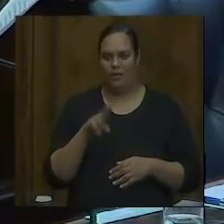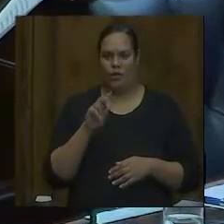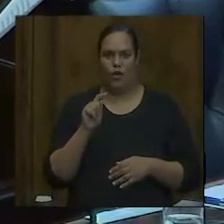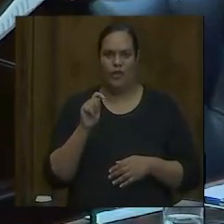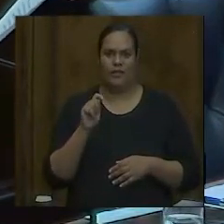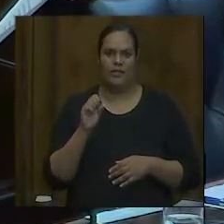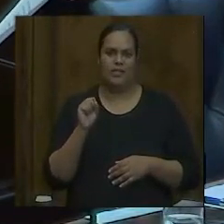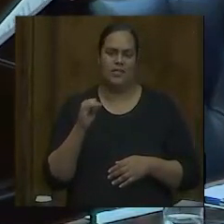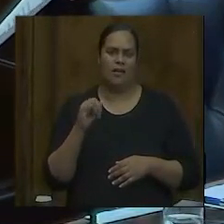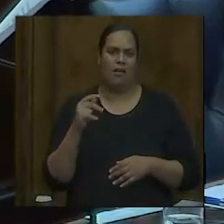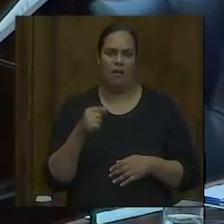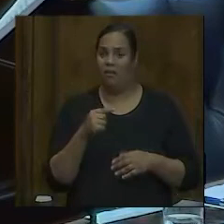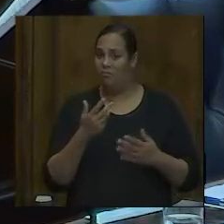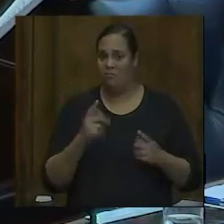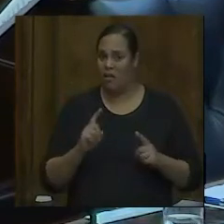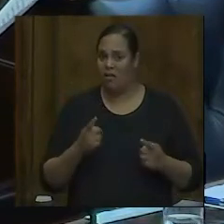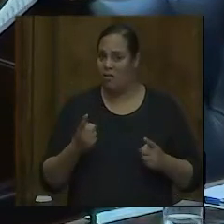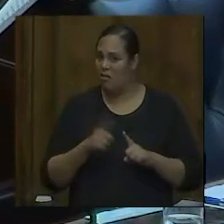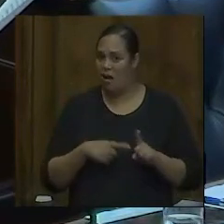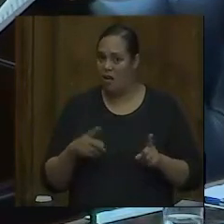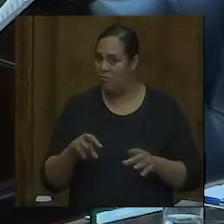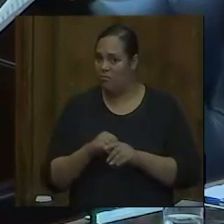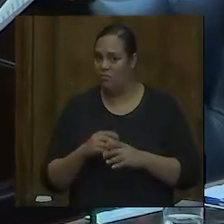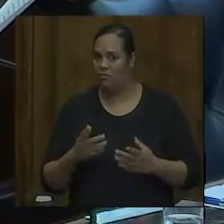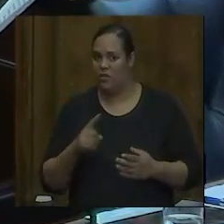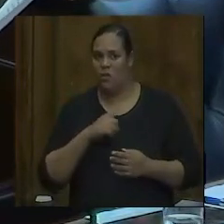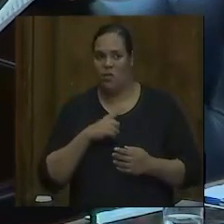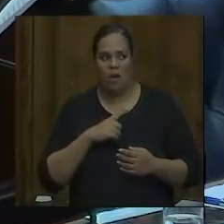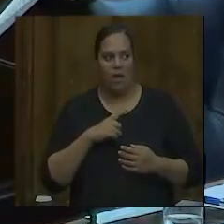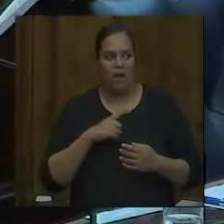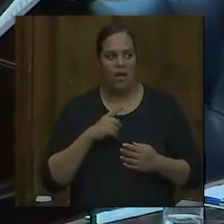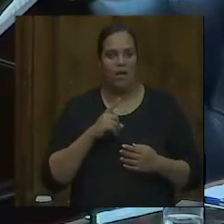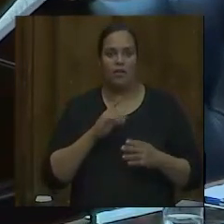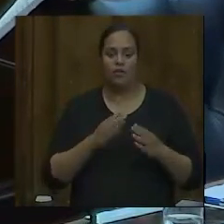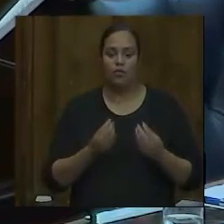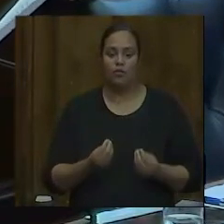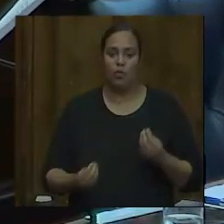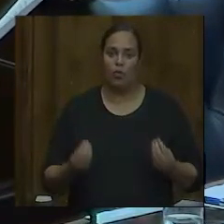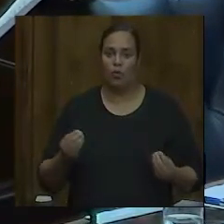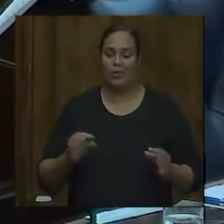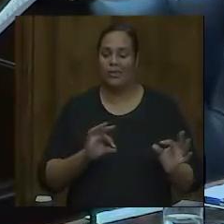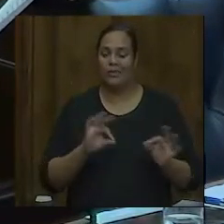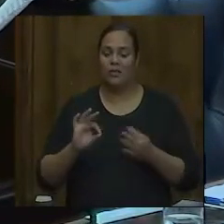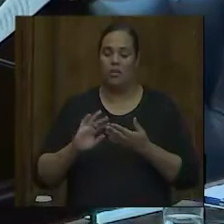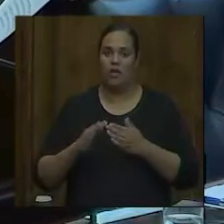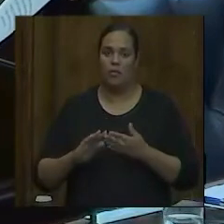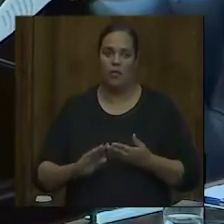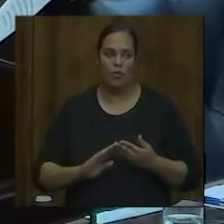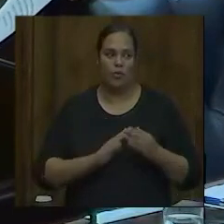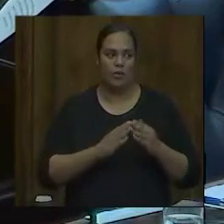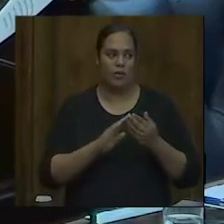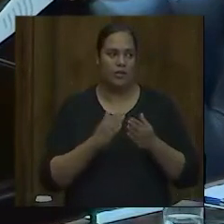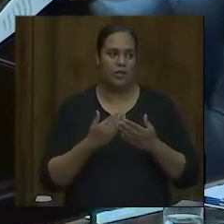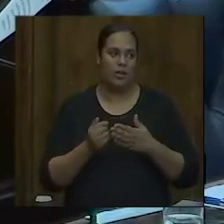entitled to have a mod center where our children in such communities can be